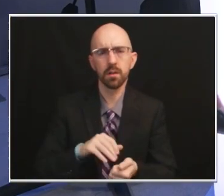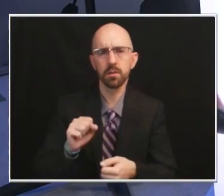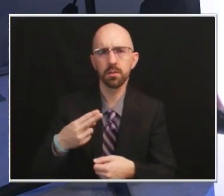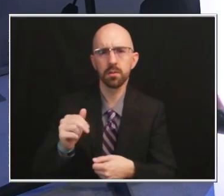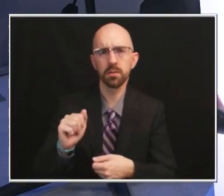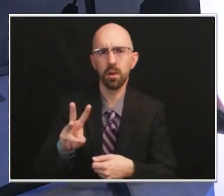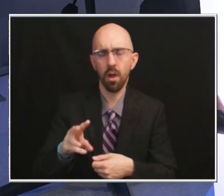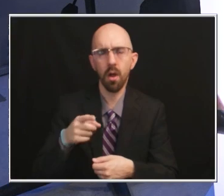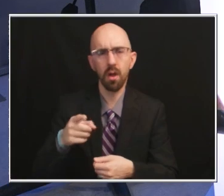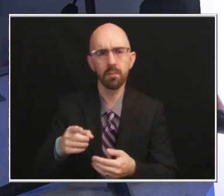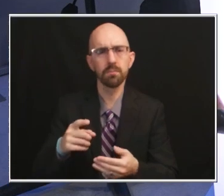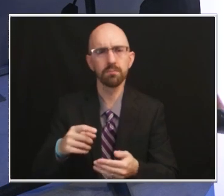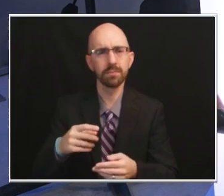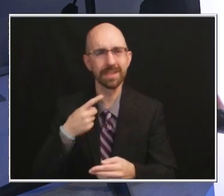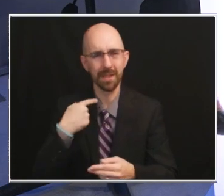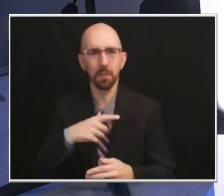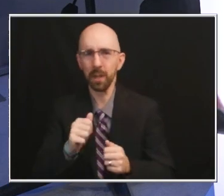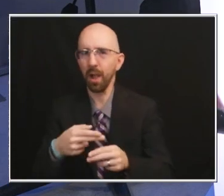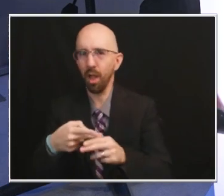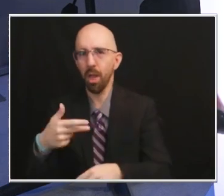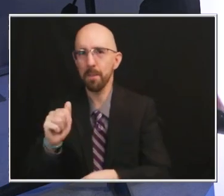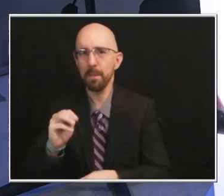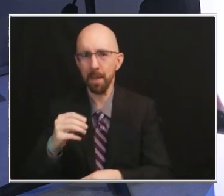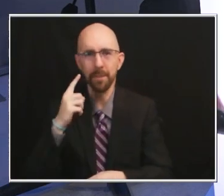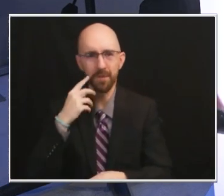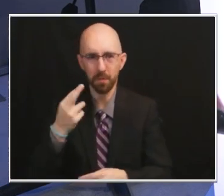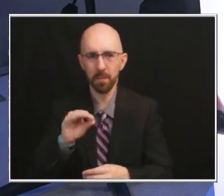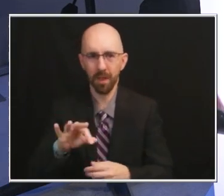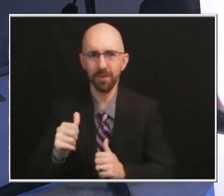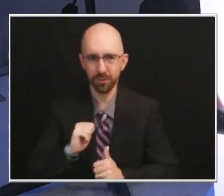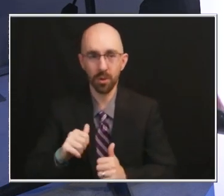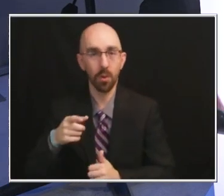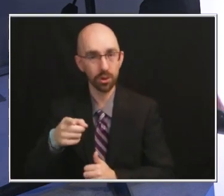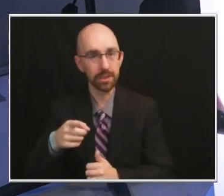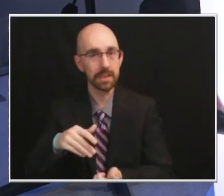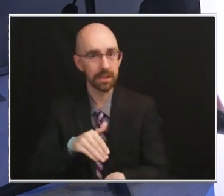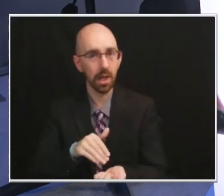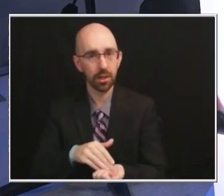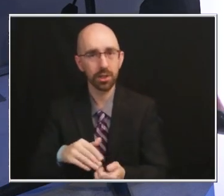can call her Pam for the purpose of this show, but she is a doctor. She's a pediatrician.